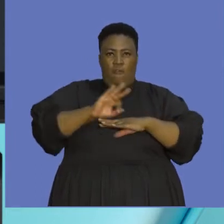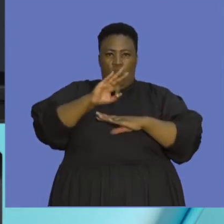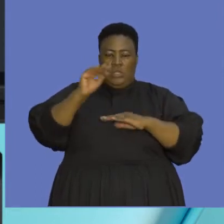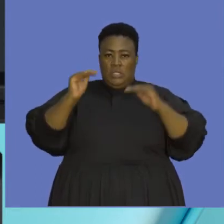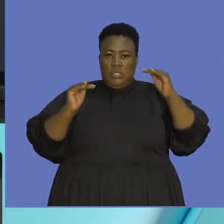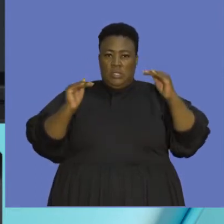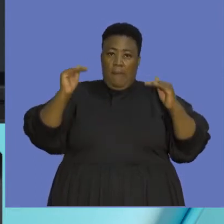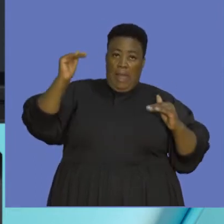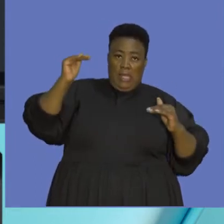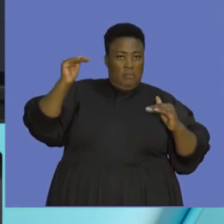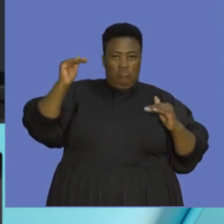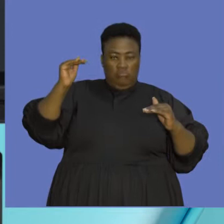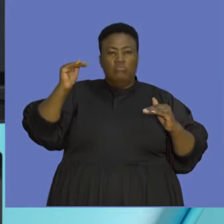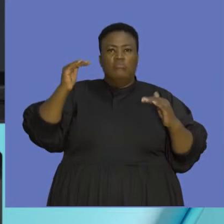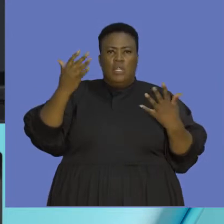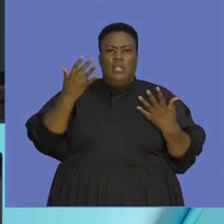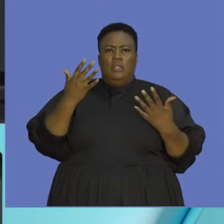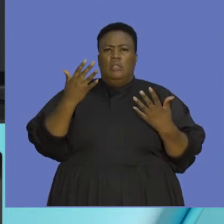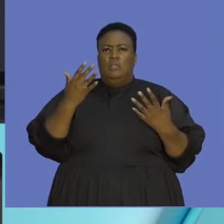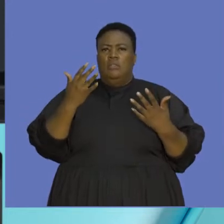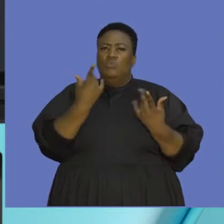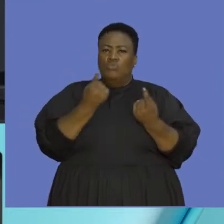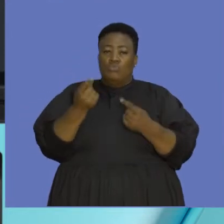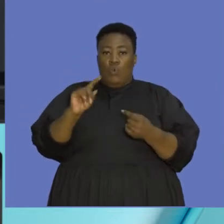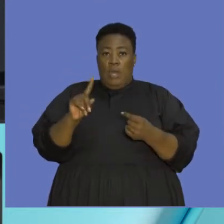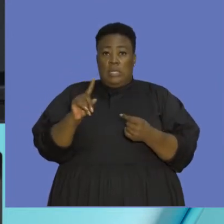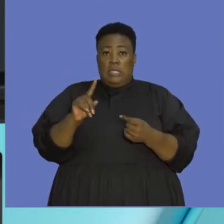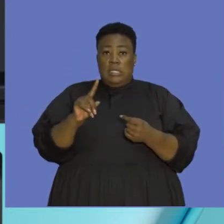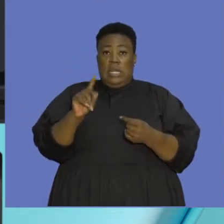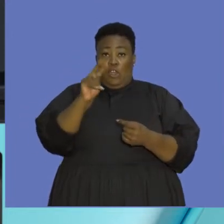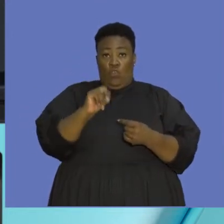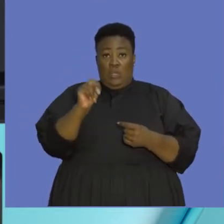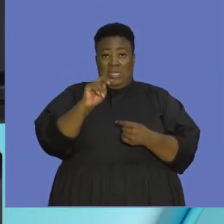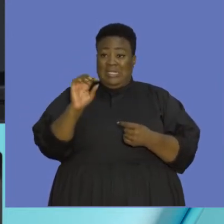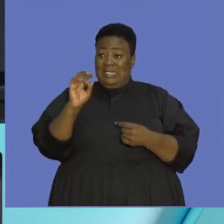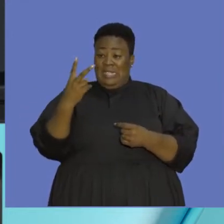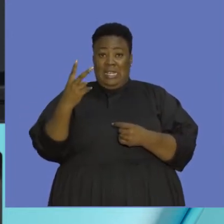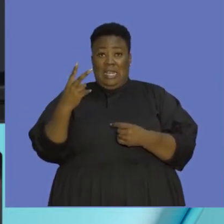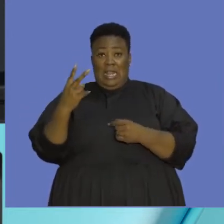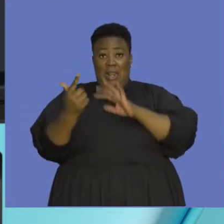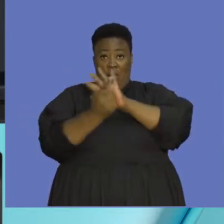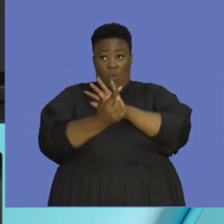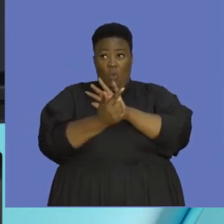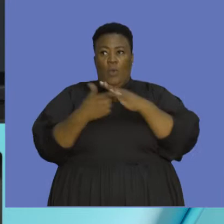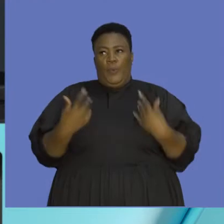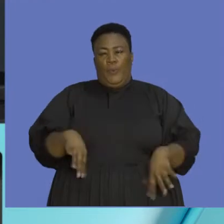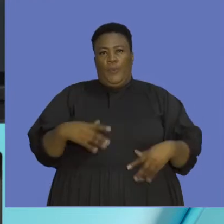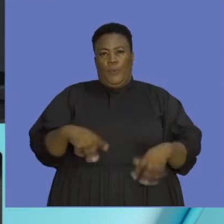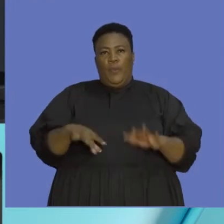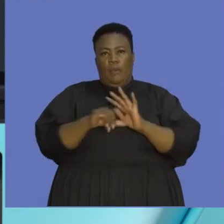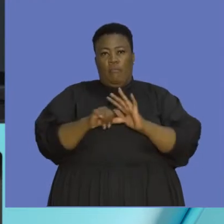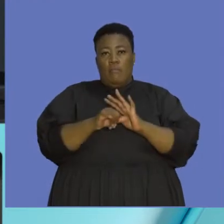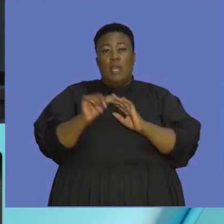Newton's second law is incredibly important. Okay, it's one of those sections that you're going to get asked over